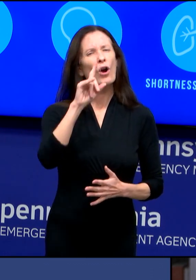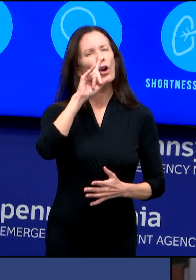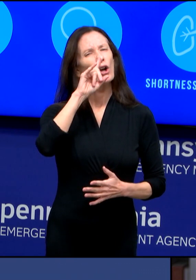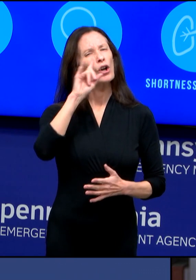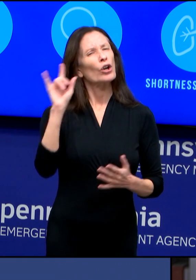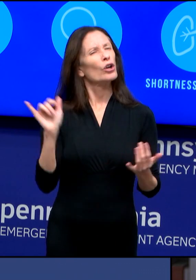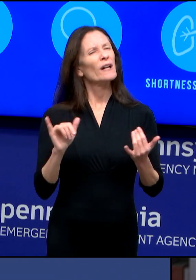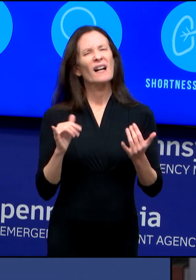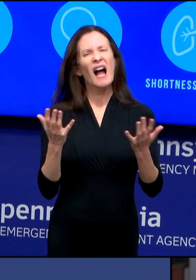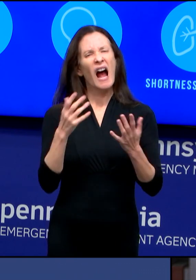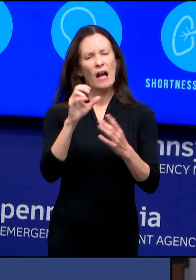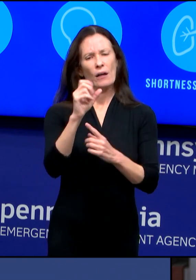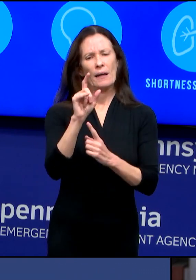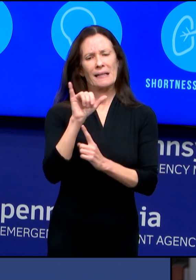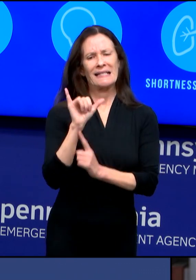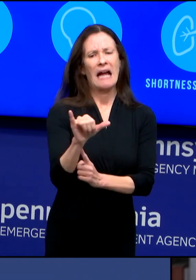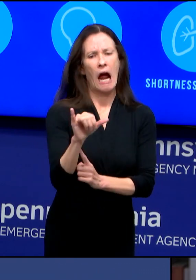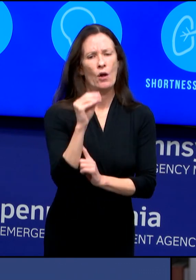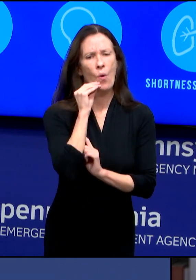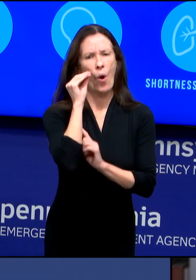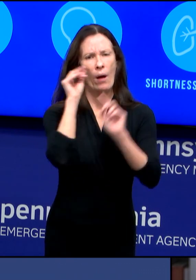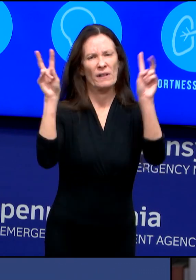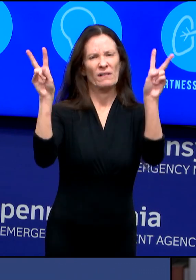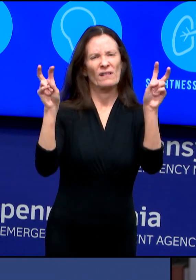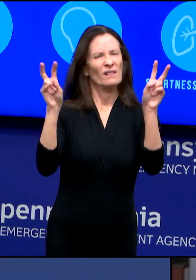Well, first of all, I'm not sure that